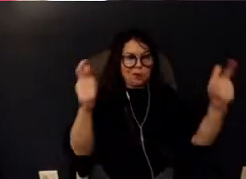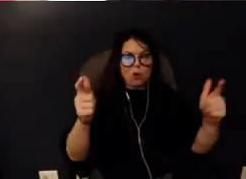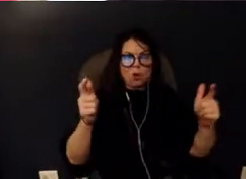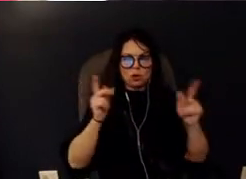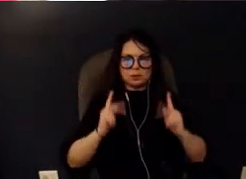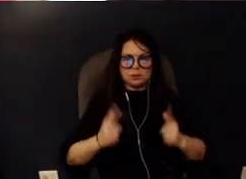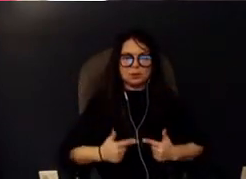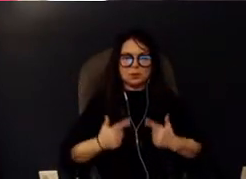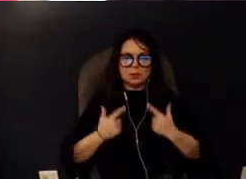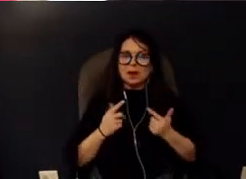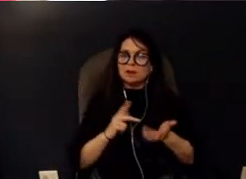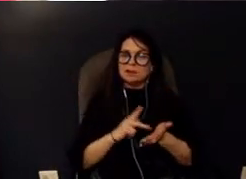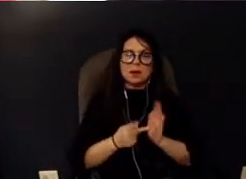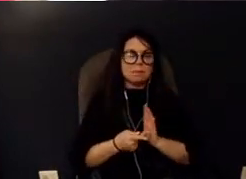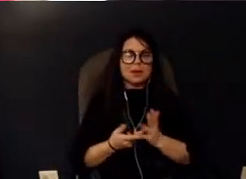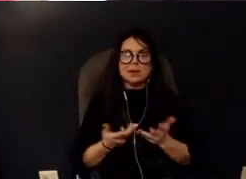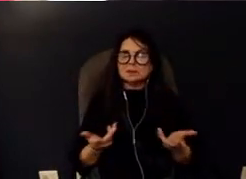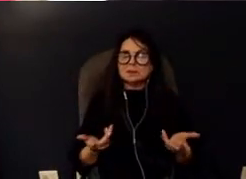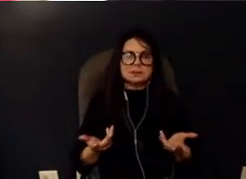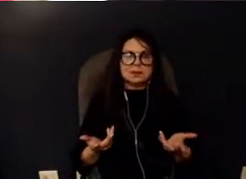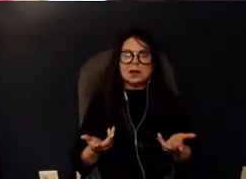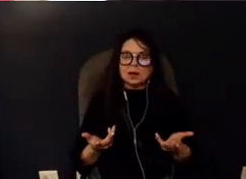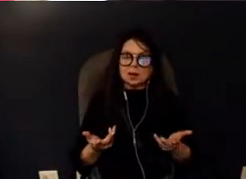to look at